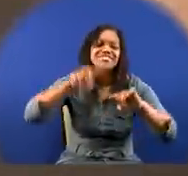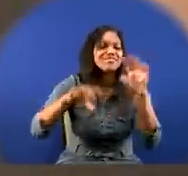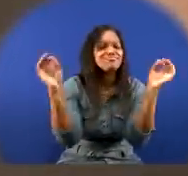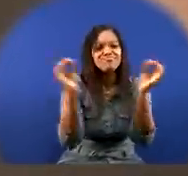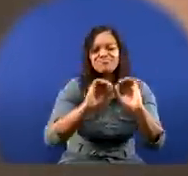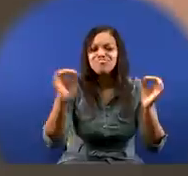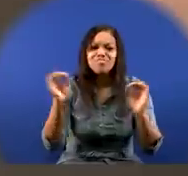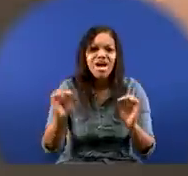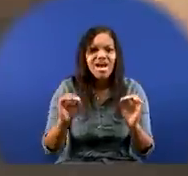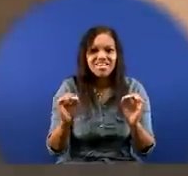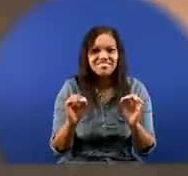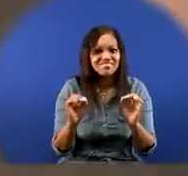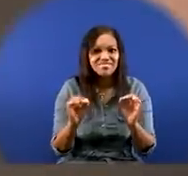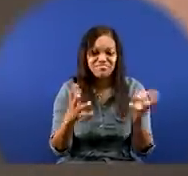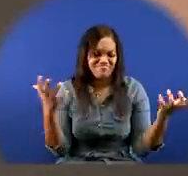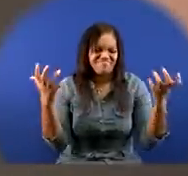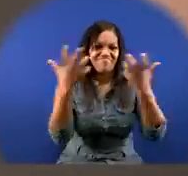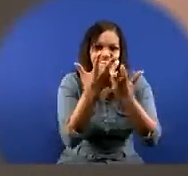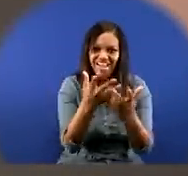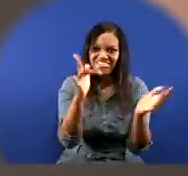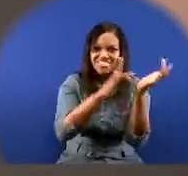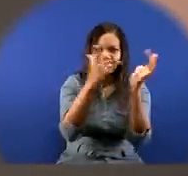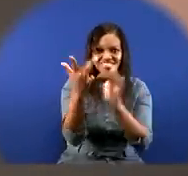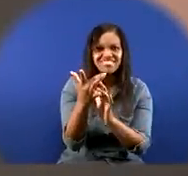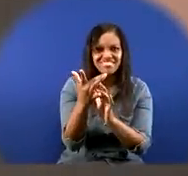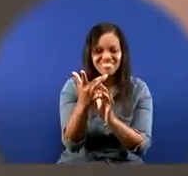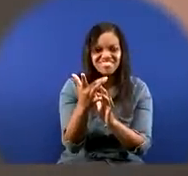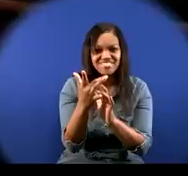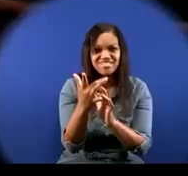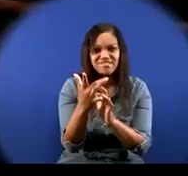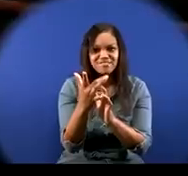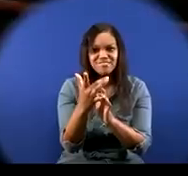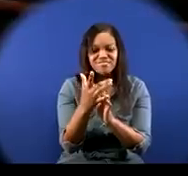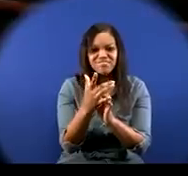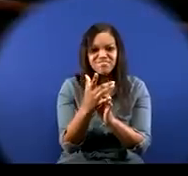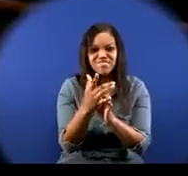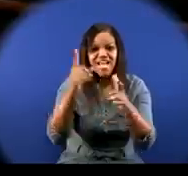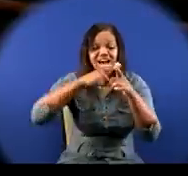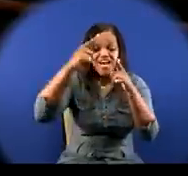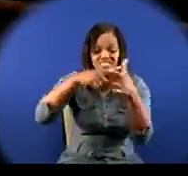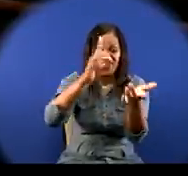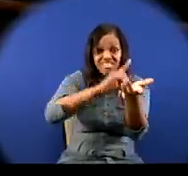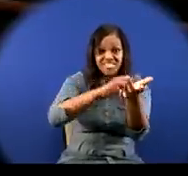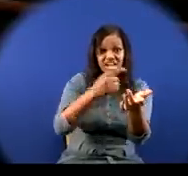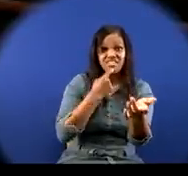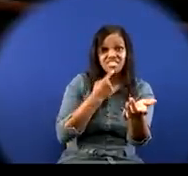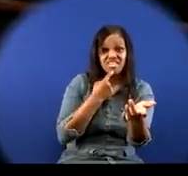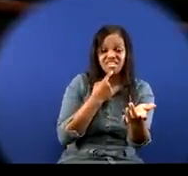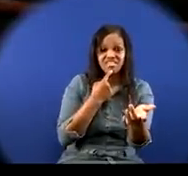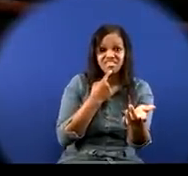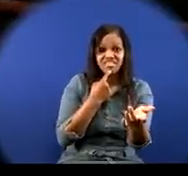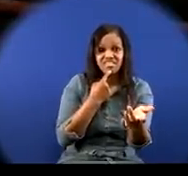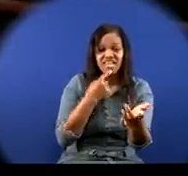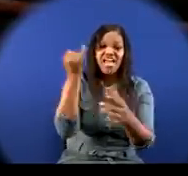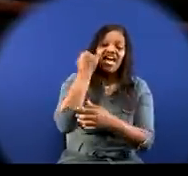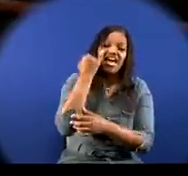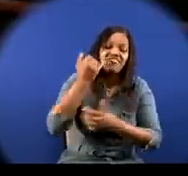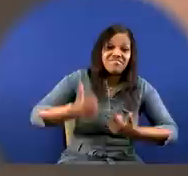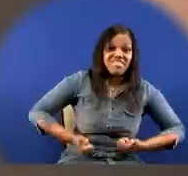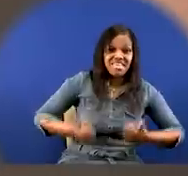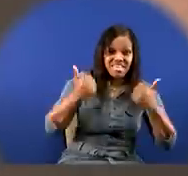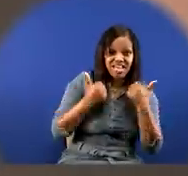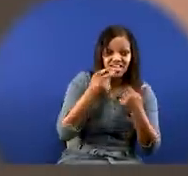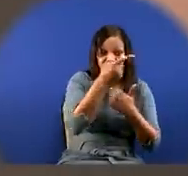nobody do me like Jesus. And then the doctor said, if he